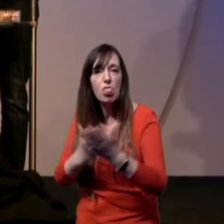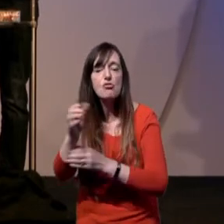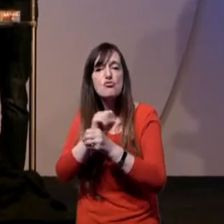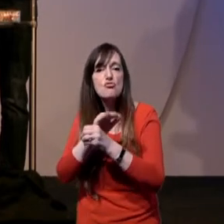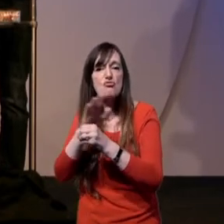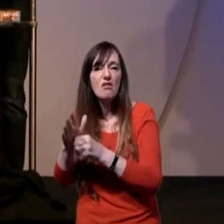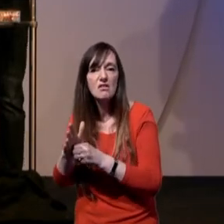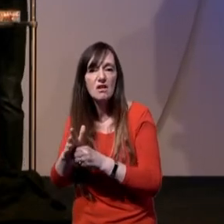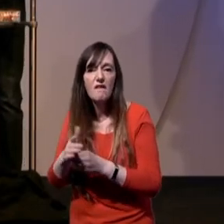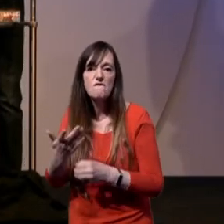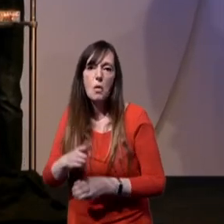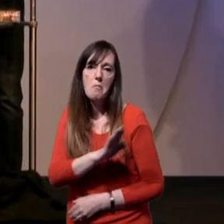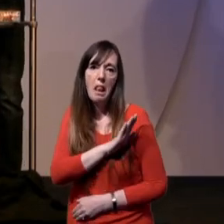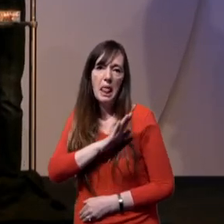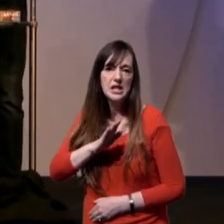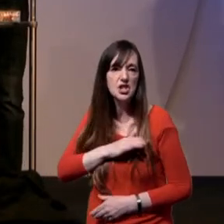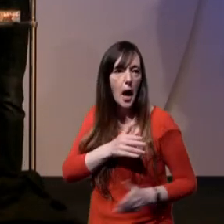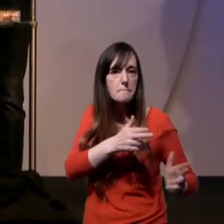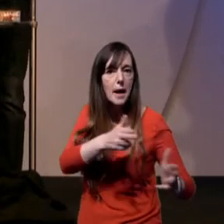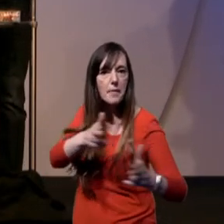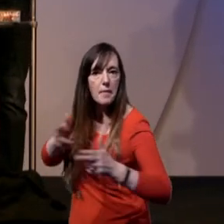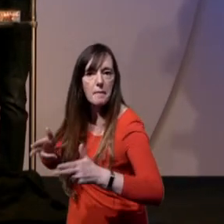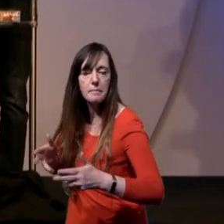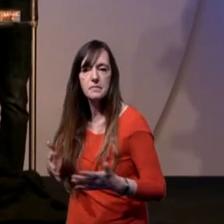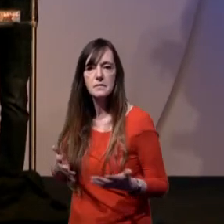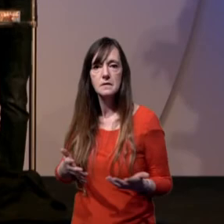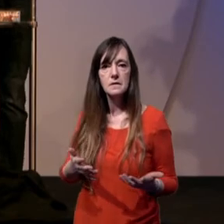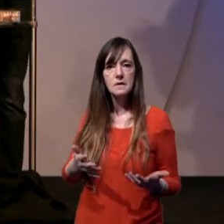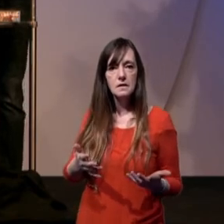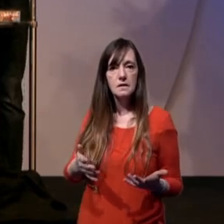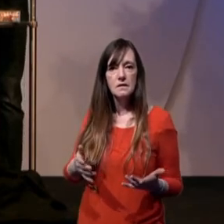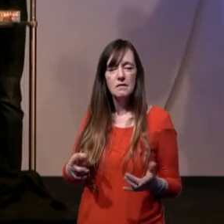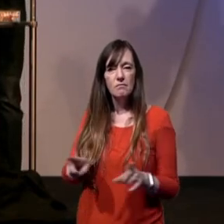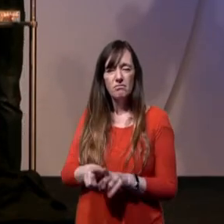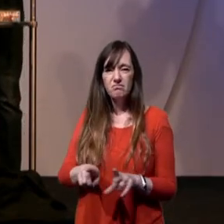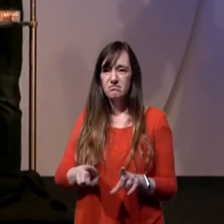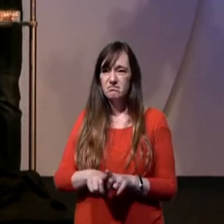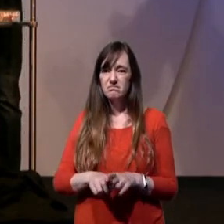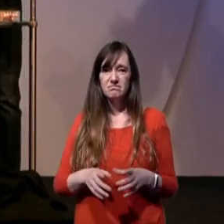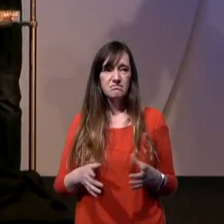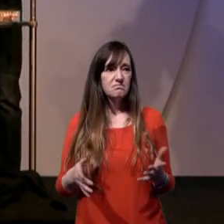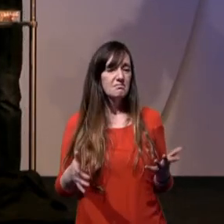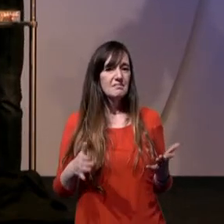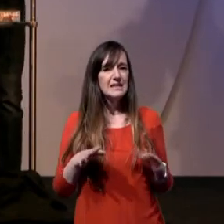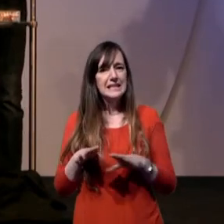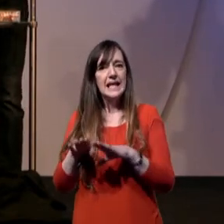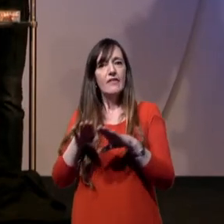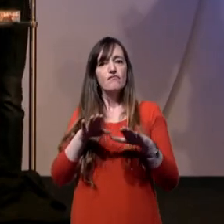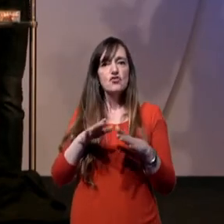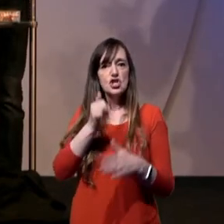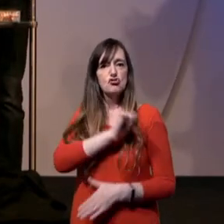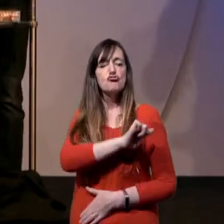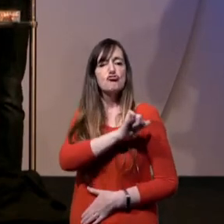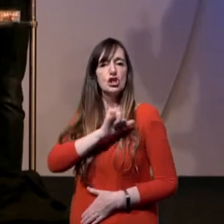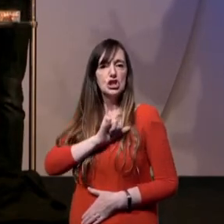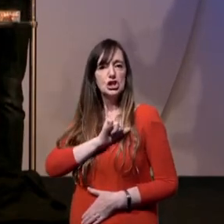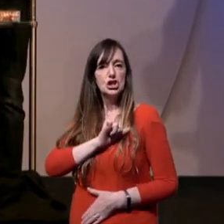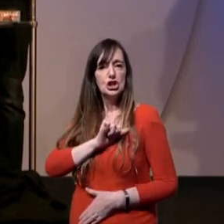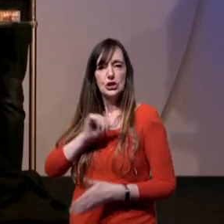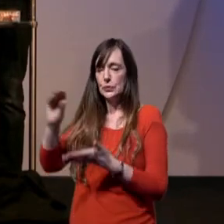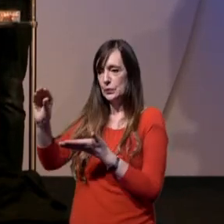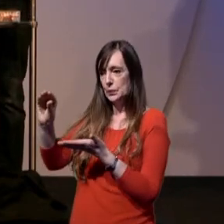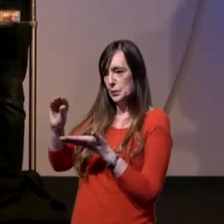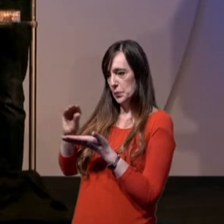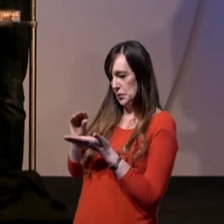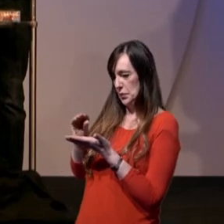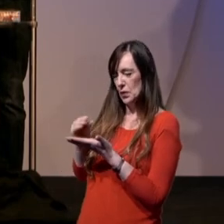militia groups. And all of that on top of the fact that the average Christian lives on less than a